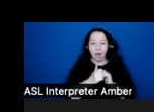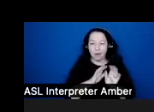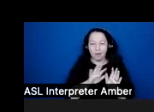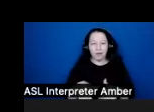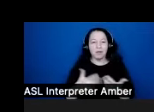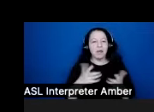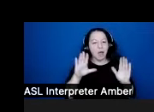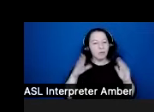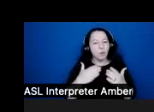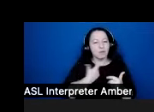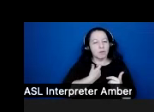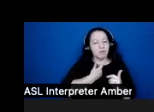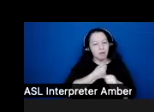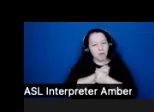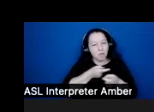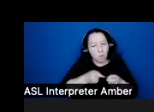are decolonizing?